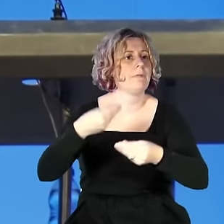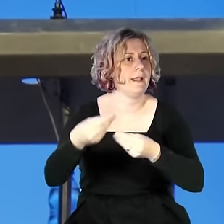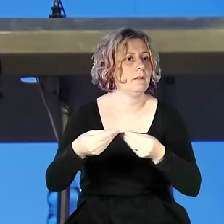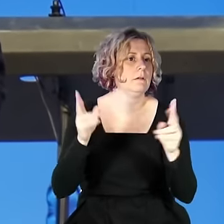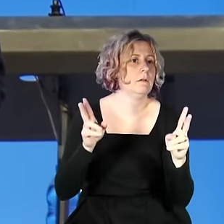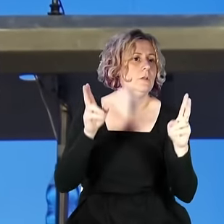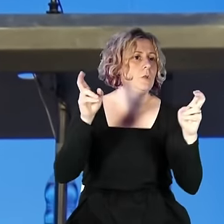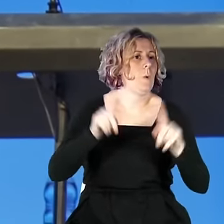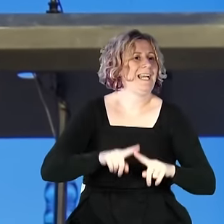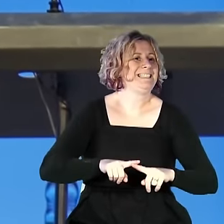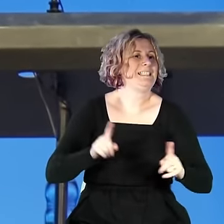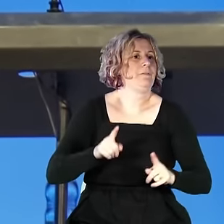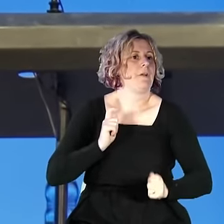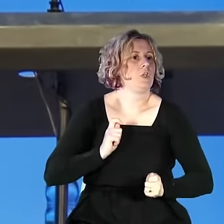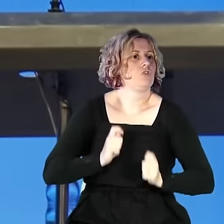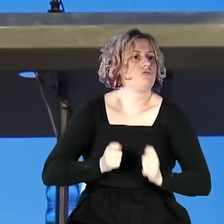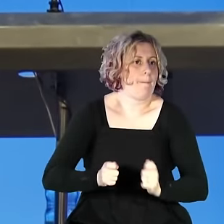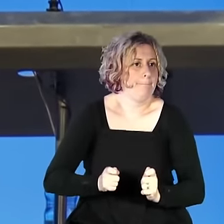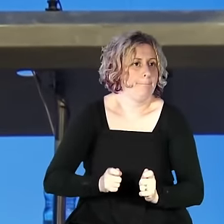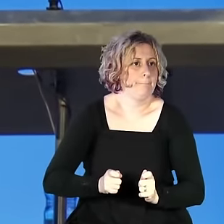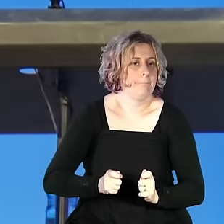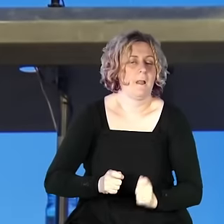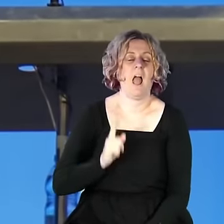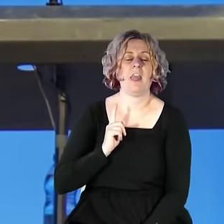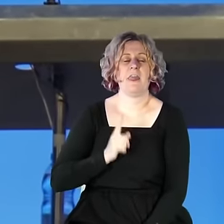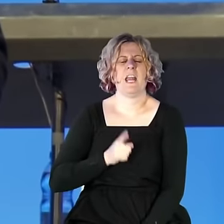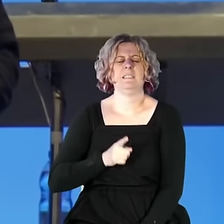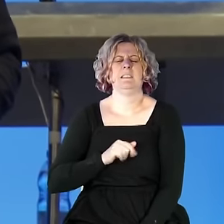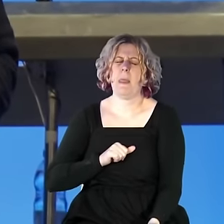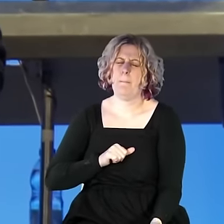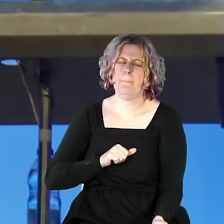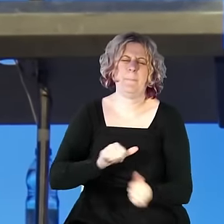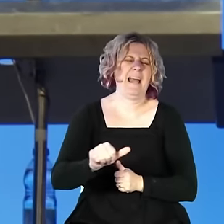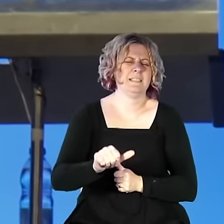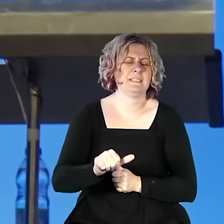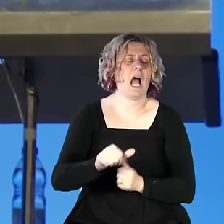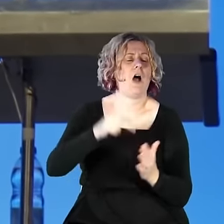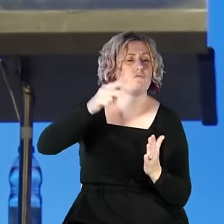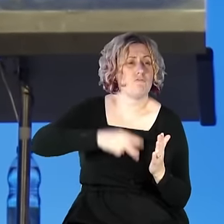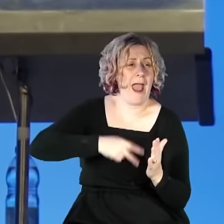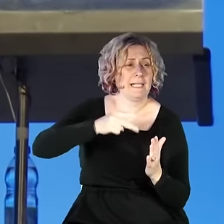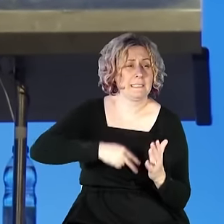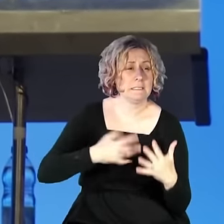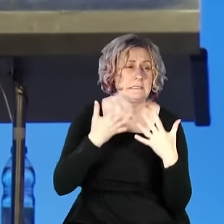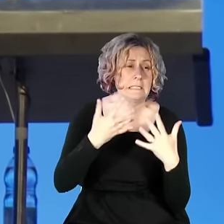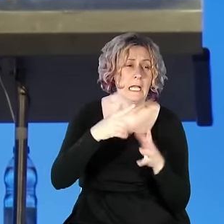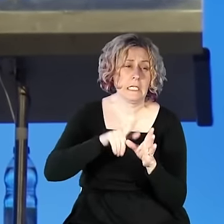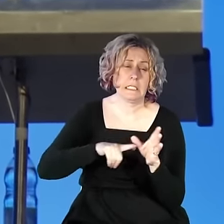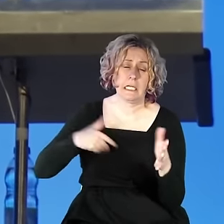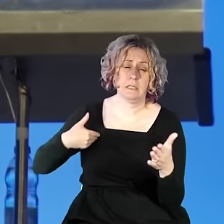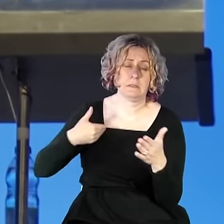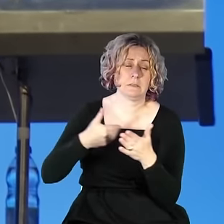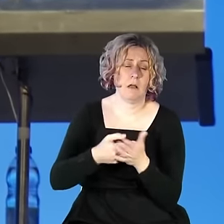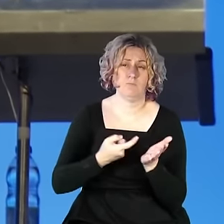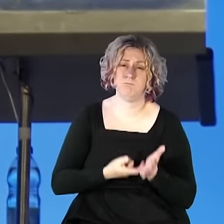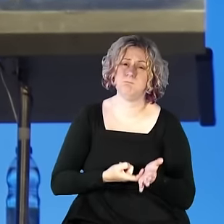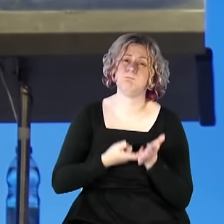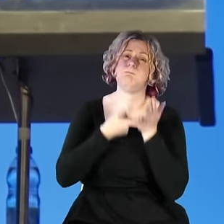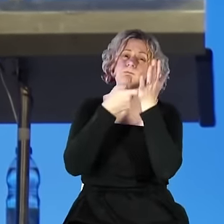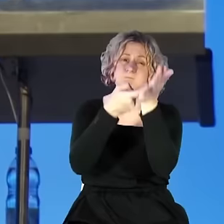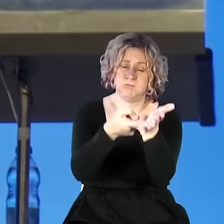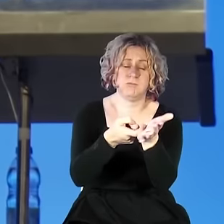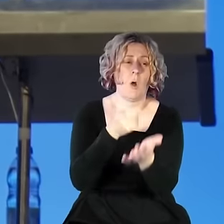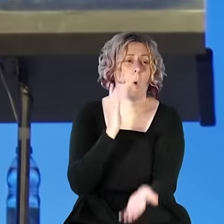biography. This is the best autobiography I've read in the last 10 years, okay? I can't give you a higher recommendation than that. It